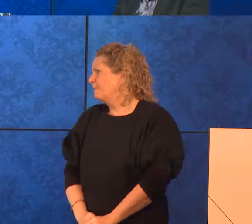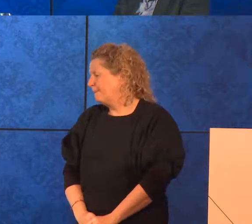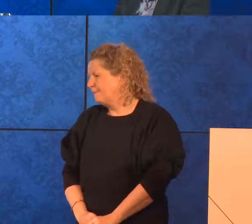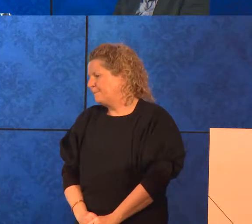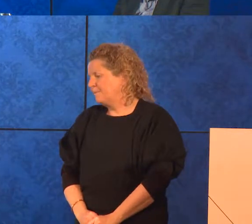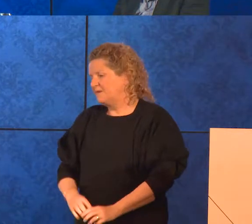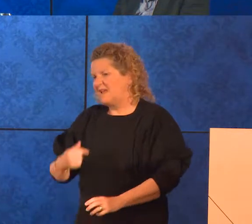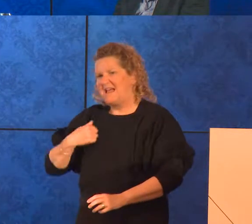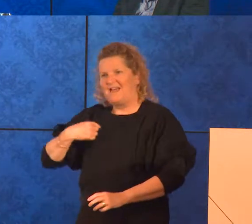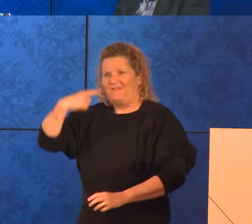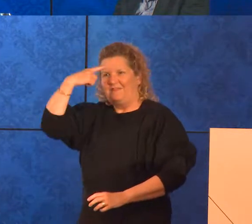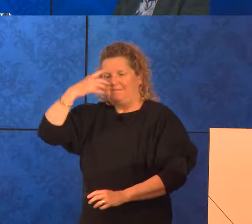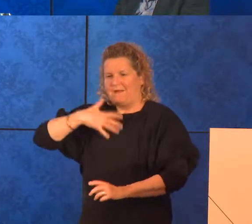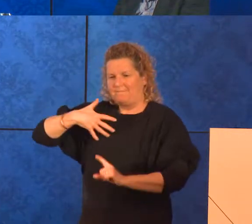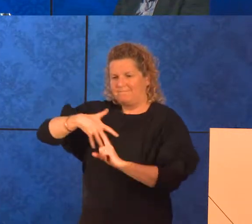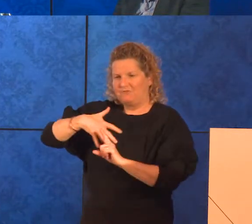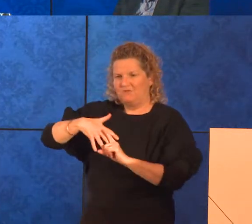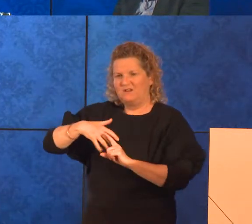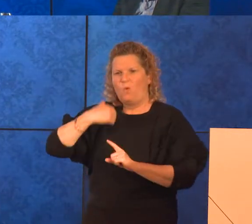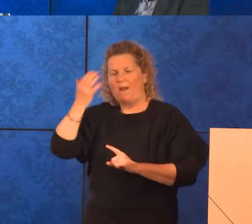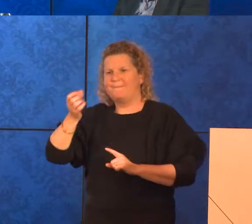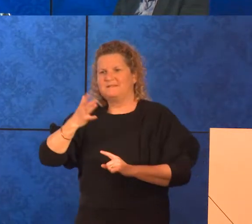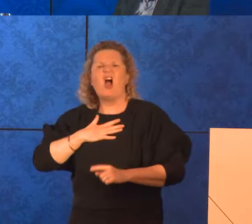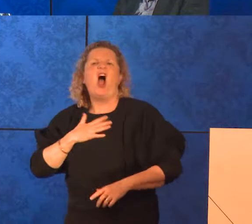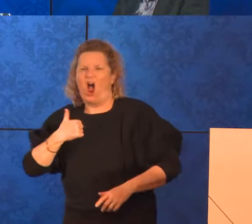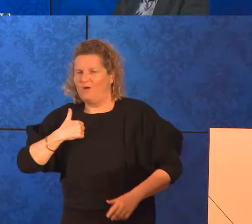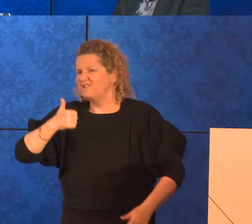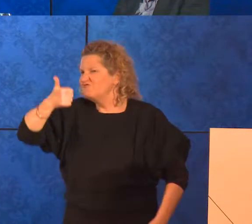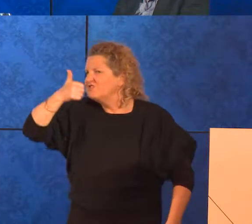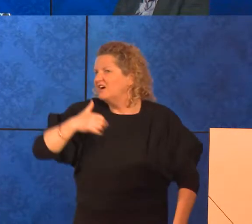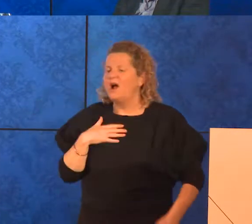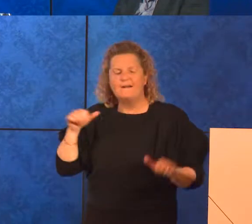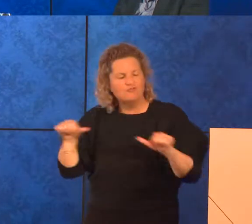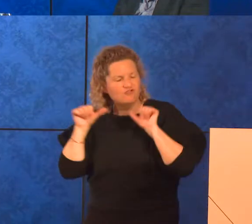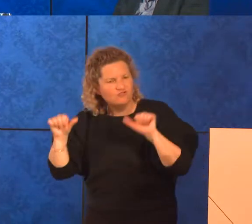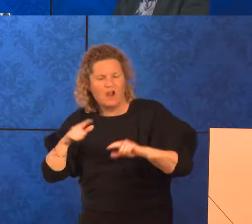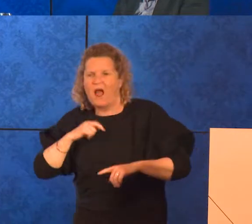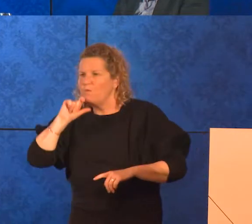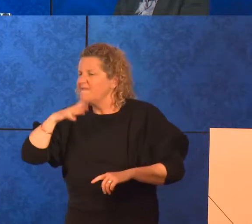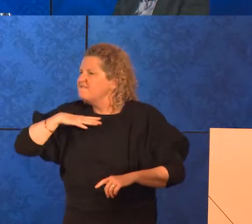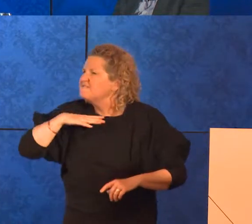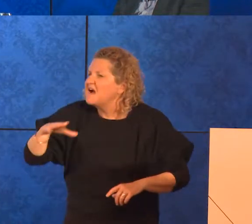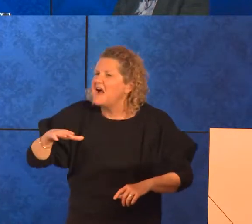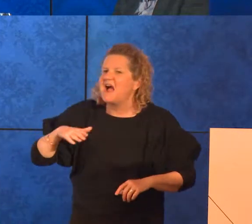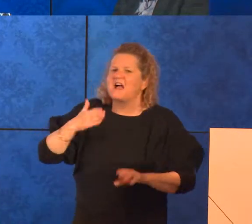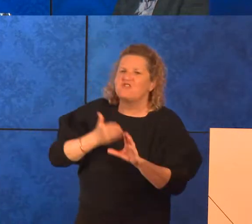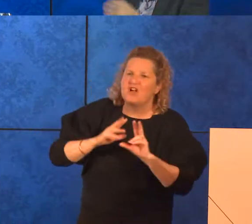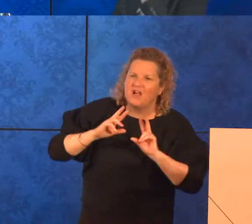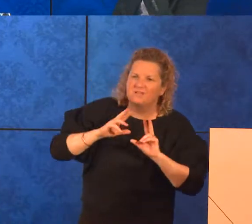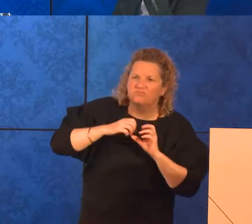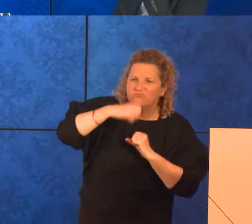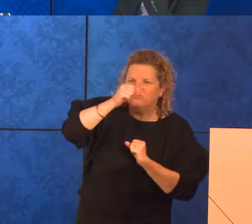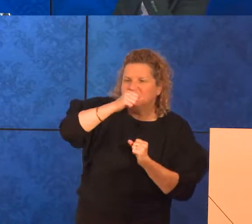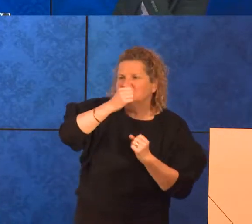my background, I was a bit of, I'll be fine, and I played the game of, oh, she'll be right, I'll be fine, I've got psychology on my side,